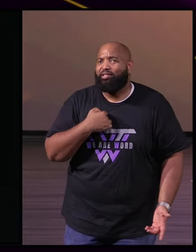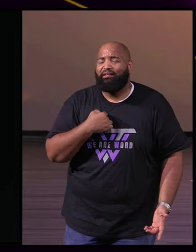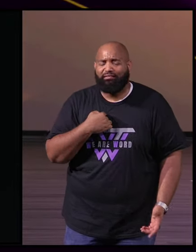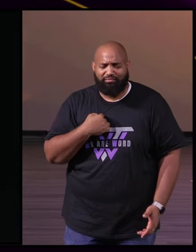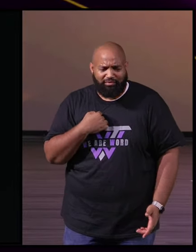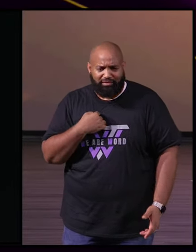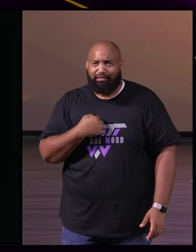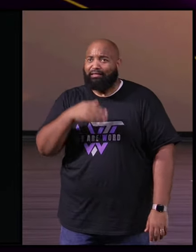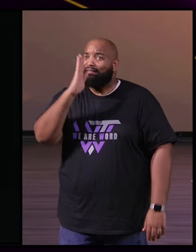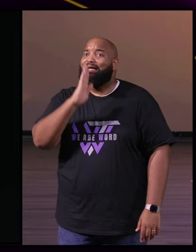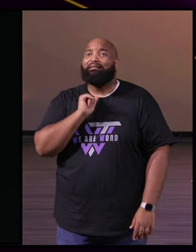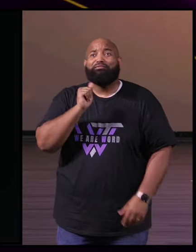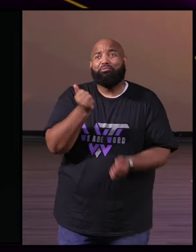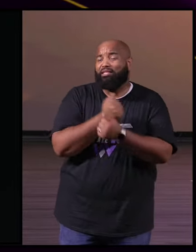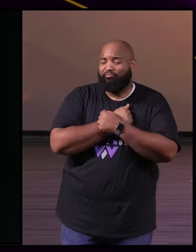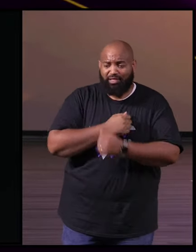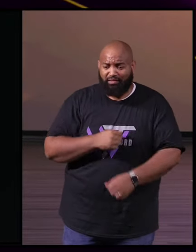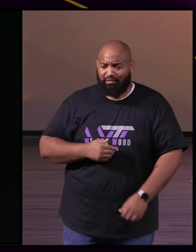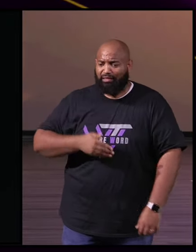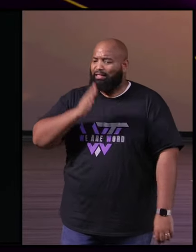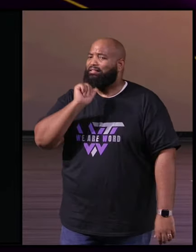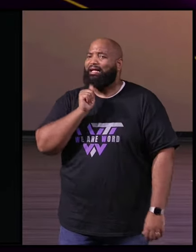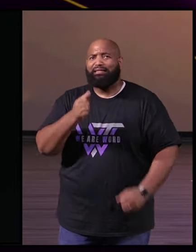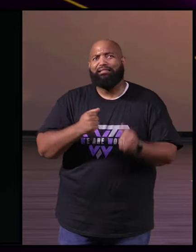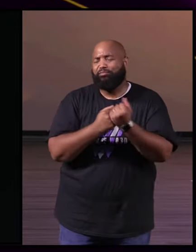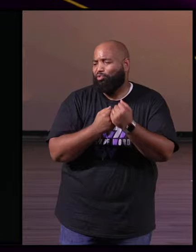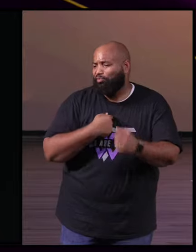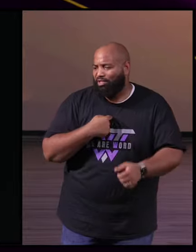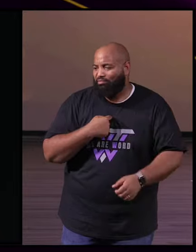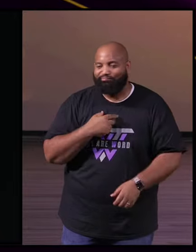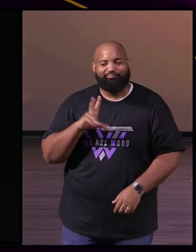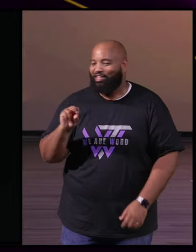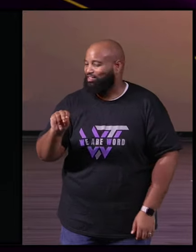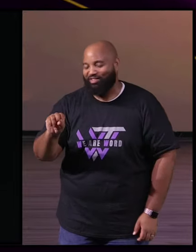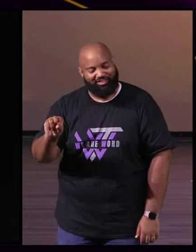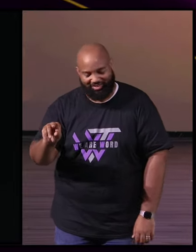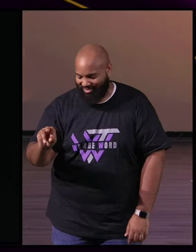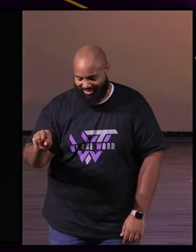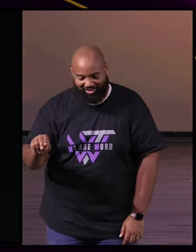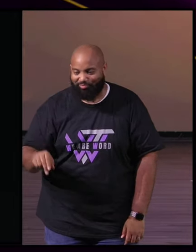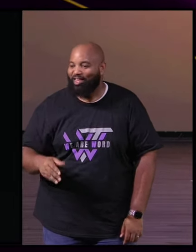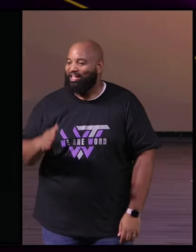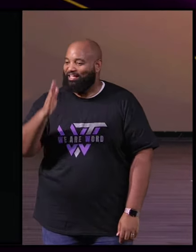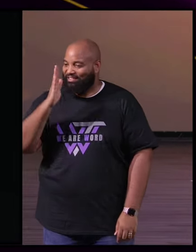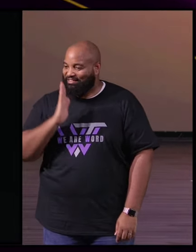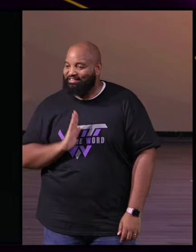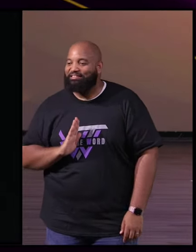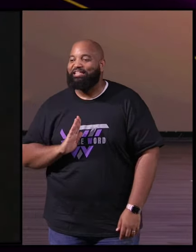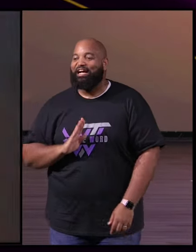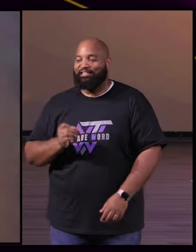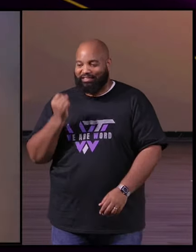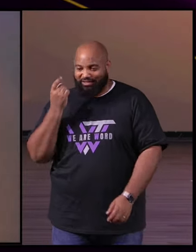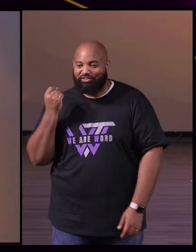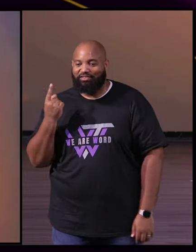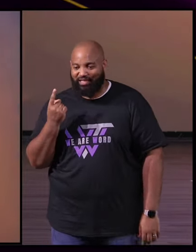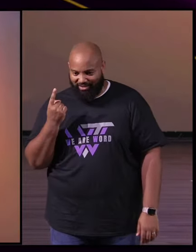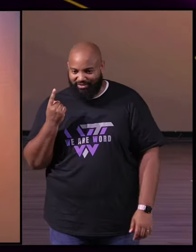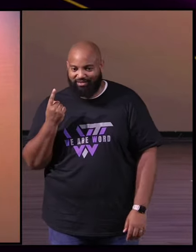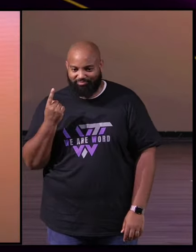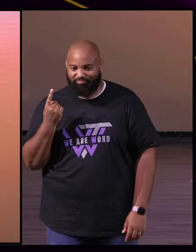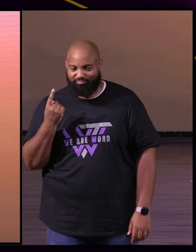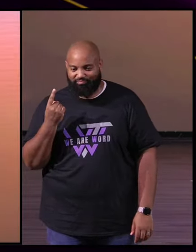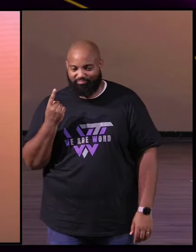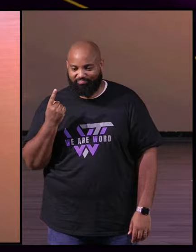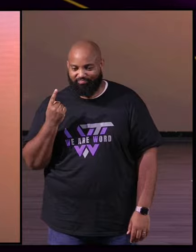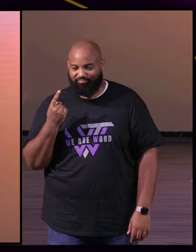mean that God doesn't love me. It must mean that God is not for me. No, it means exactly the opposite. It means that God recognizes,